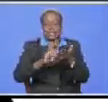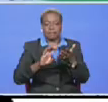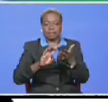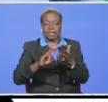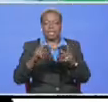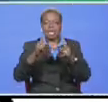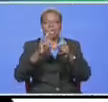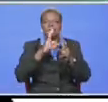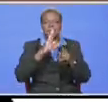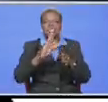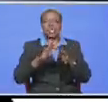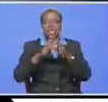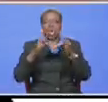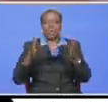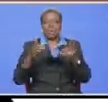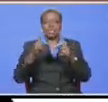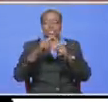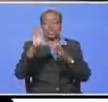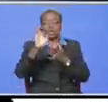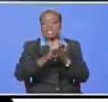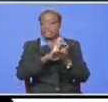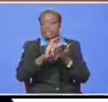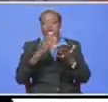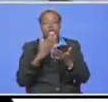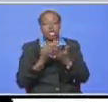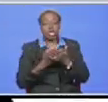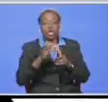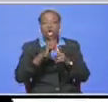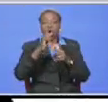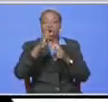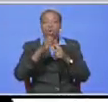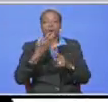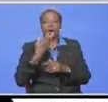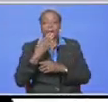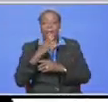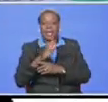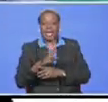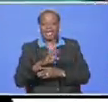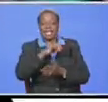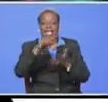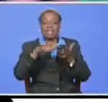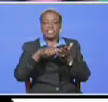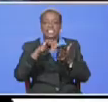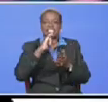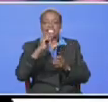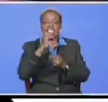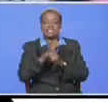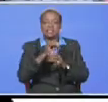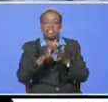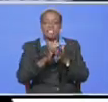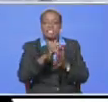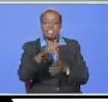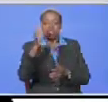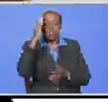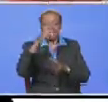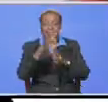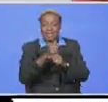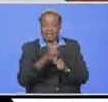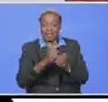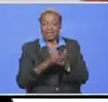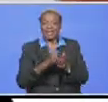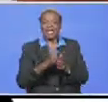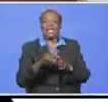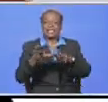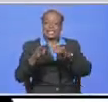Always be open to criticism, whether it's good or bad, because this is the industry where you're going to get that, be able to take that. Use